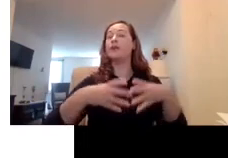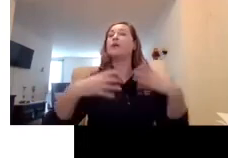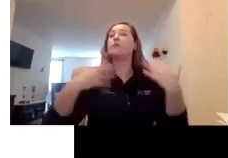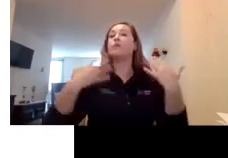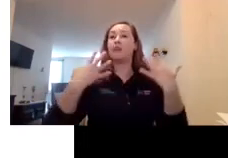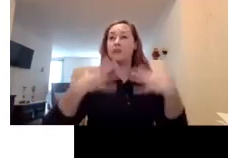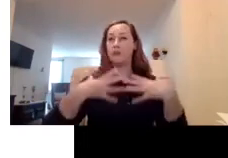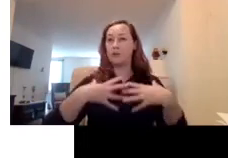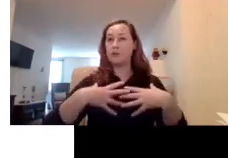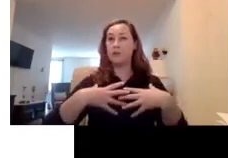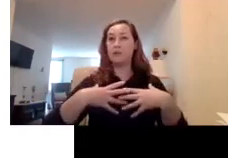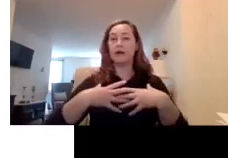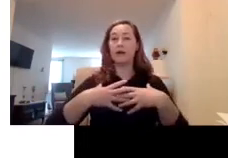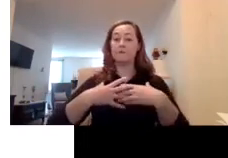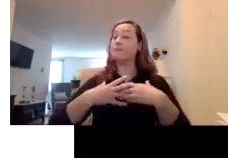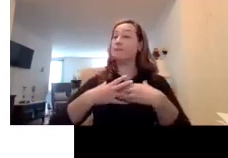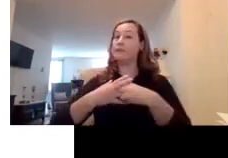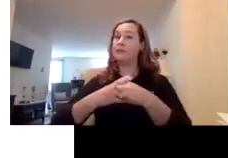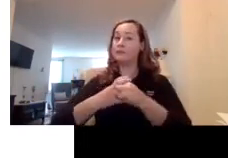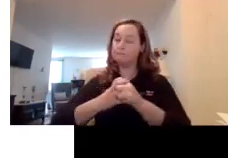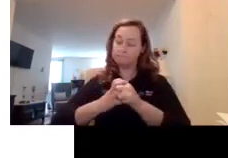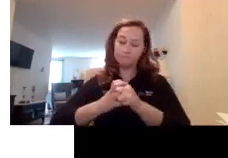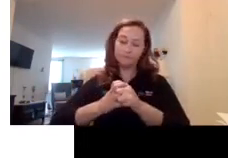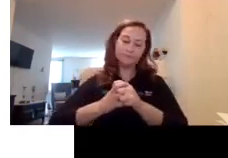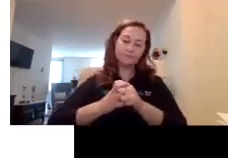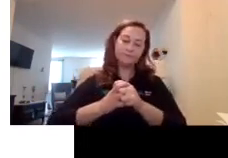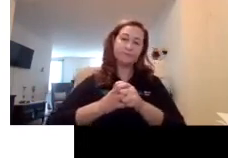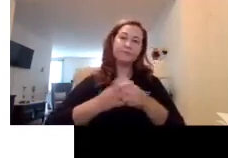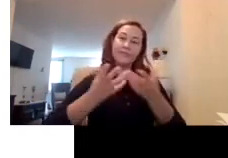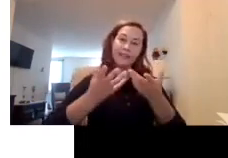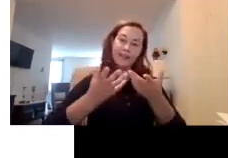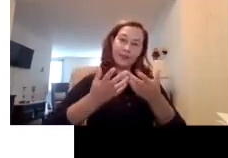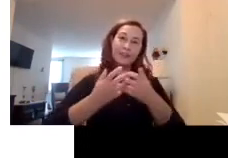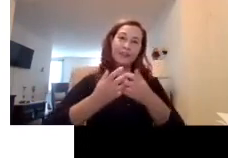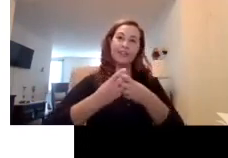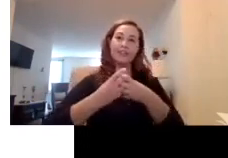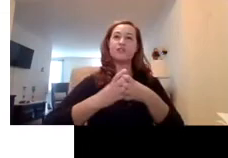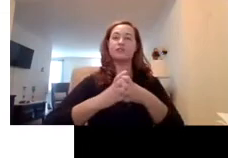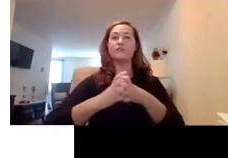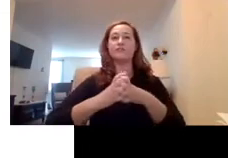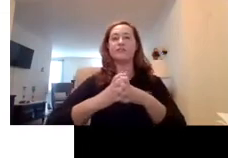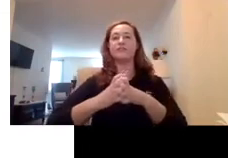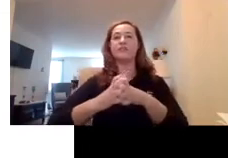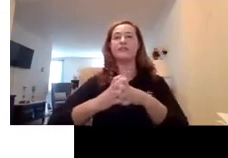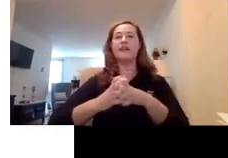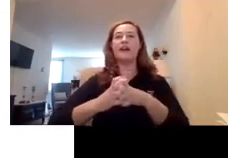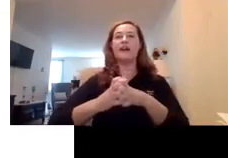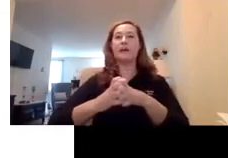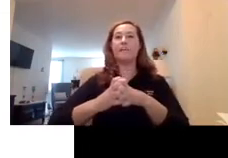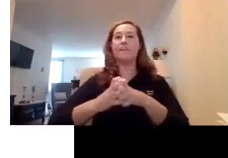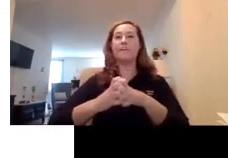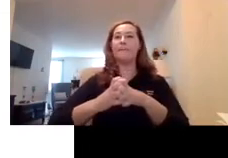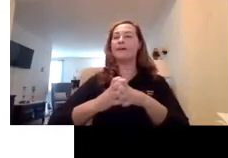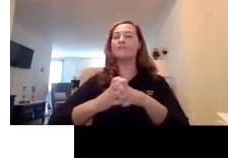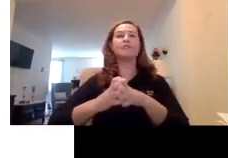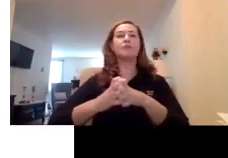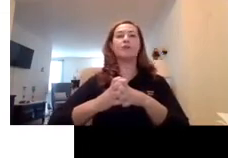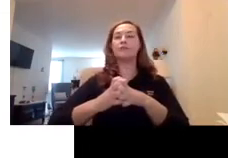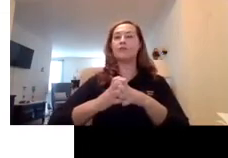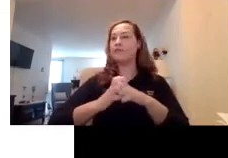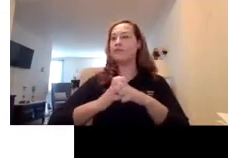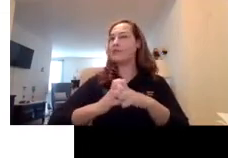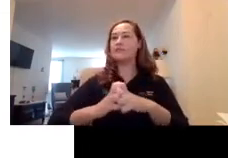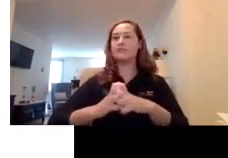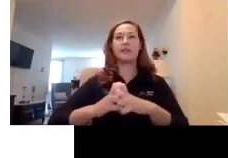unit, provided all the PPE. On the initial visit, Angie